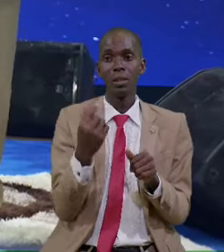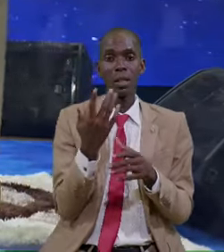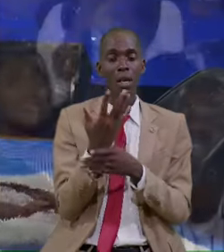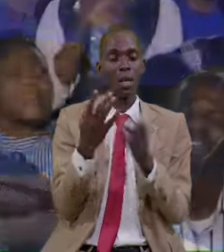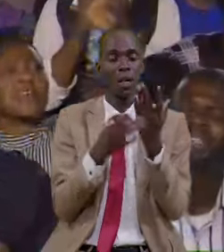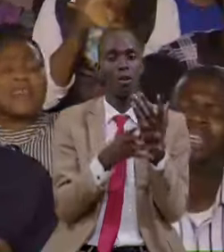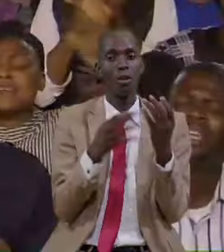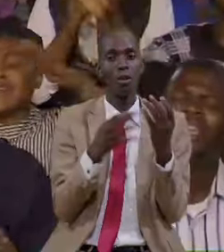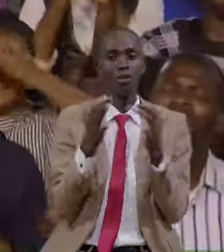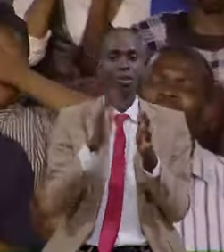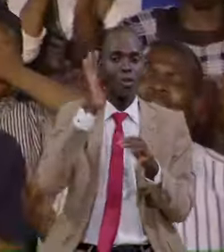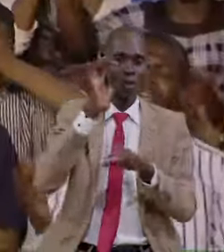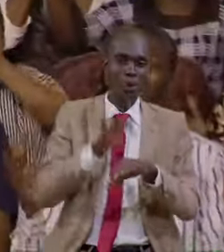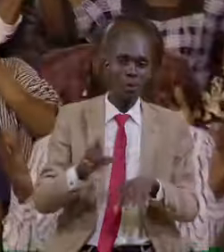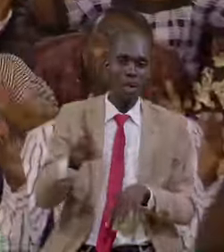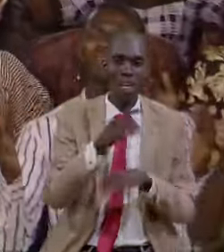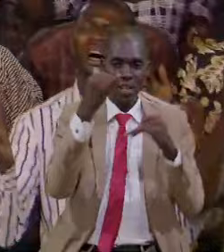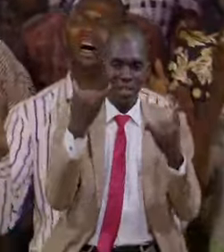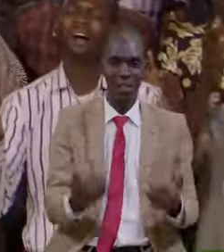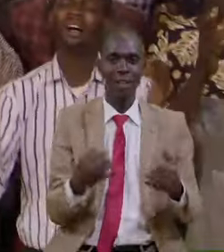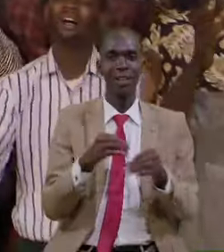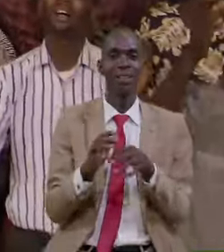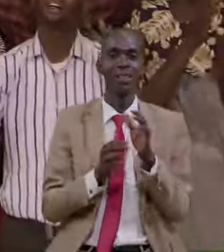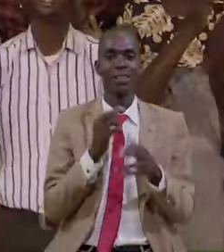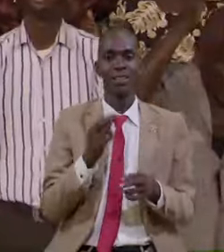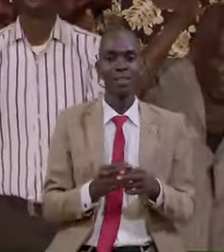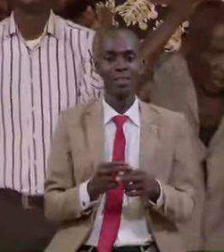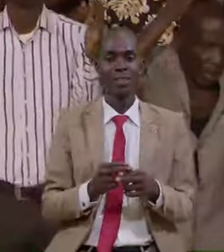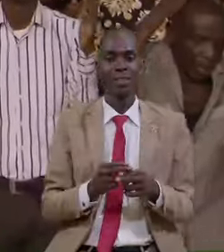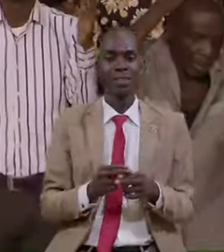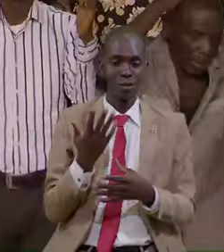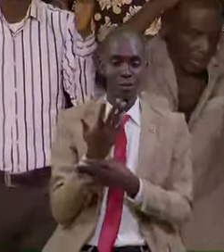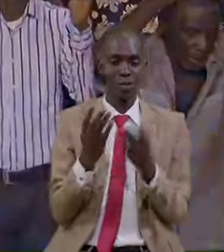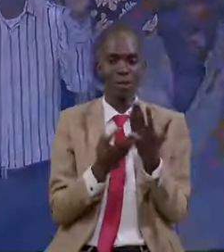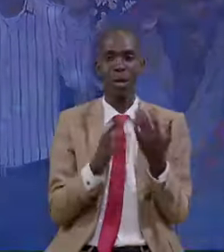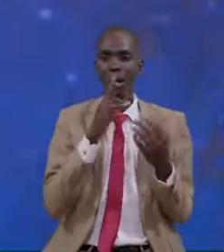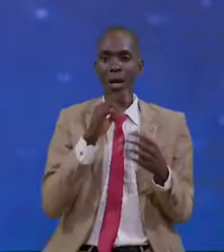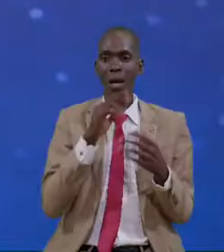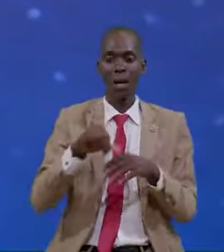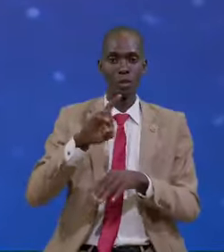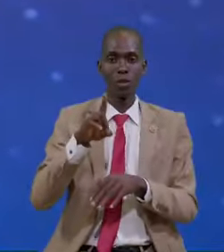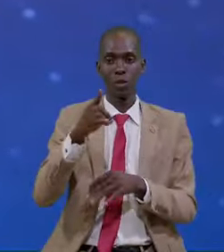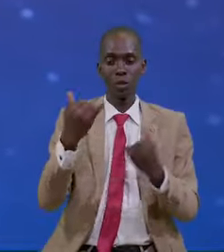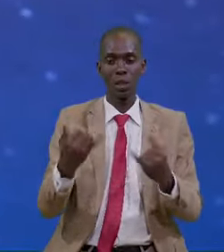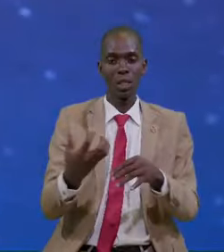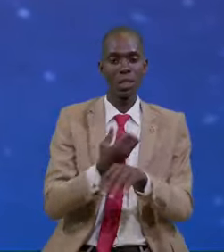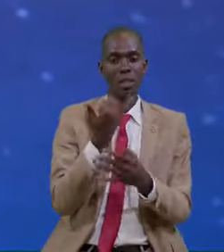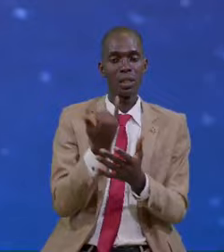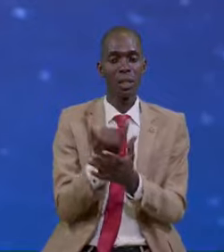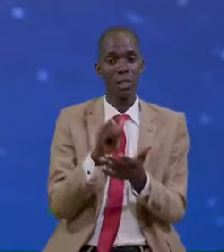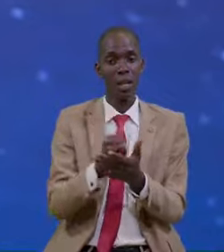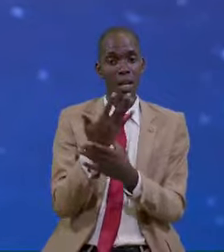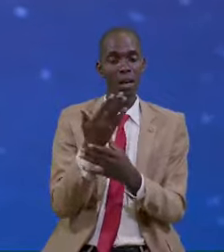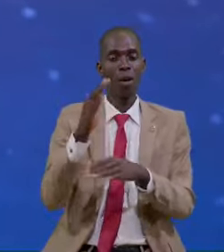Jesus will touch you now. Those hands are anointed. You lay the hand where you have the problem.